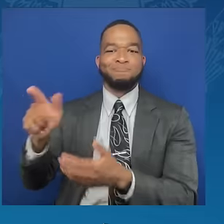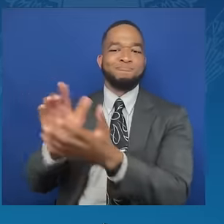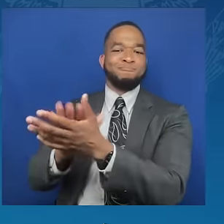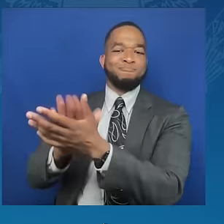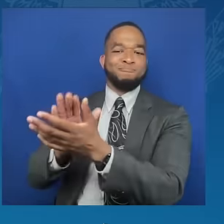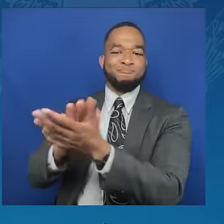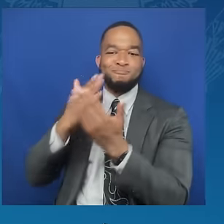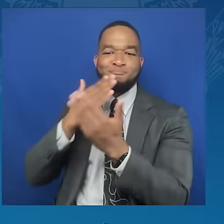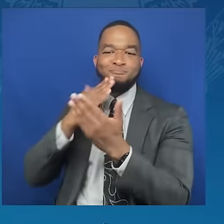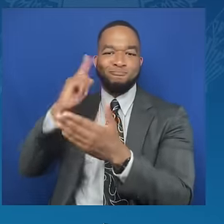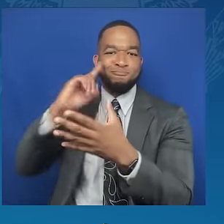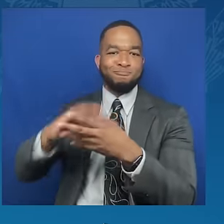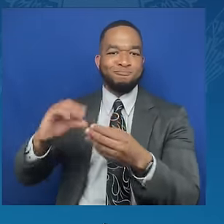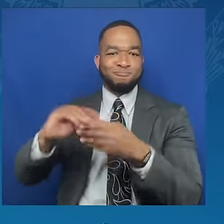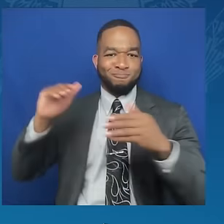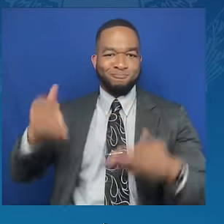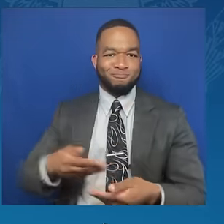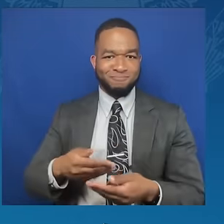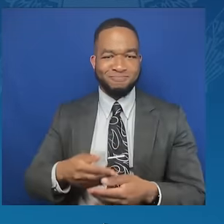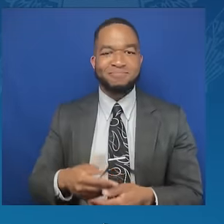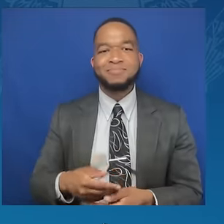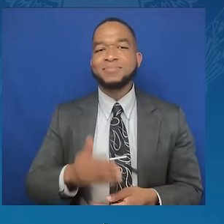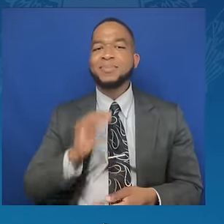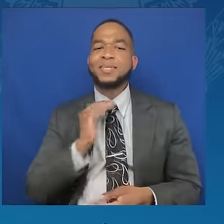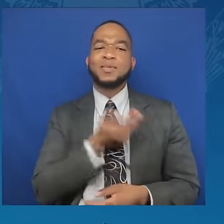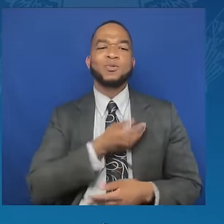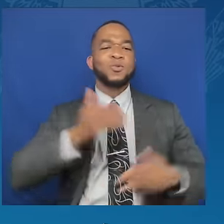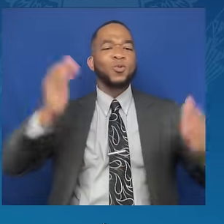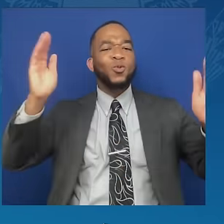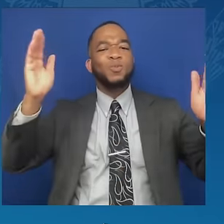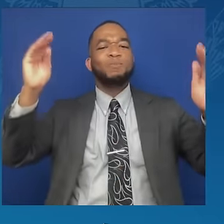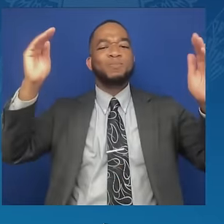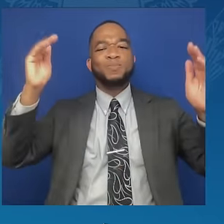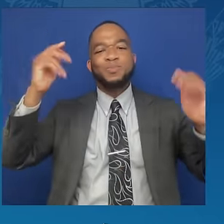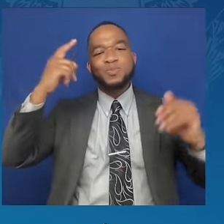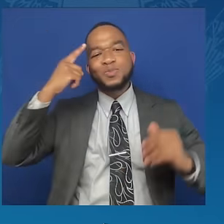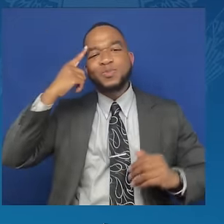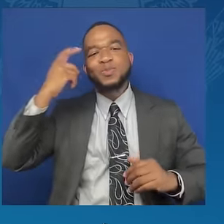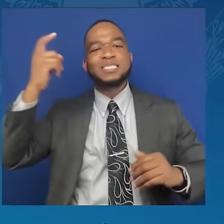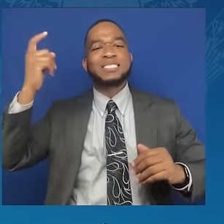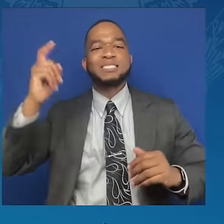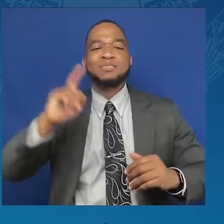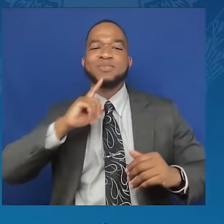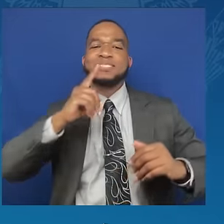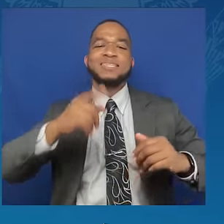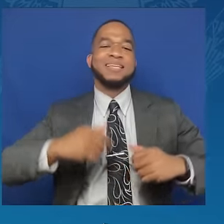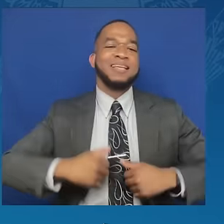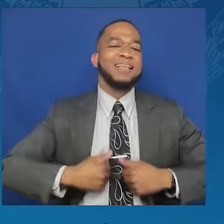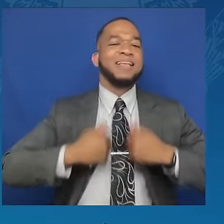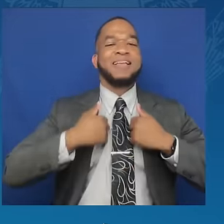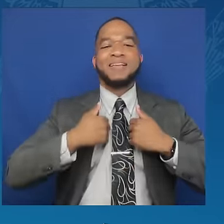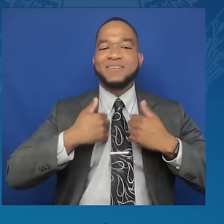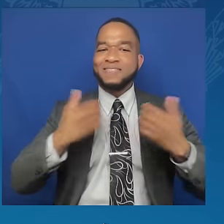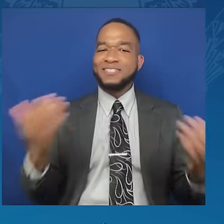And dreams are alive and well. Good afternoon, everyone. Good afternoon. Please have a